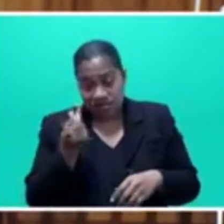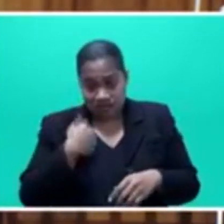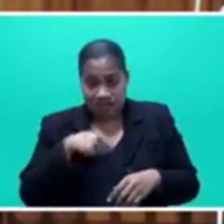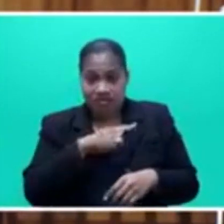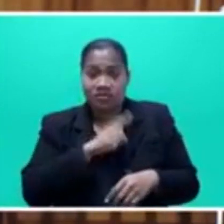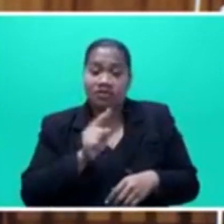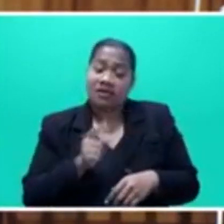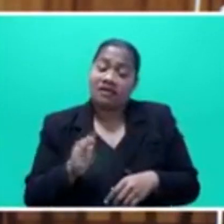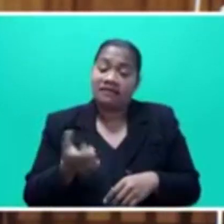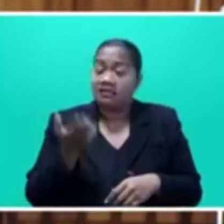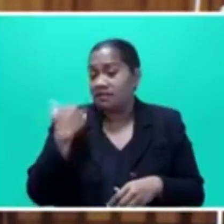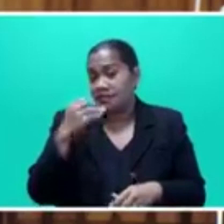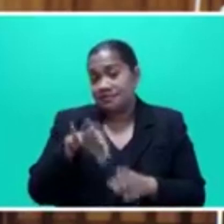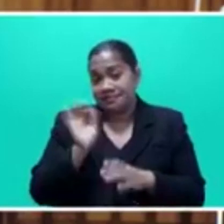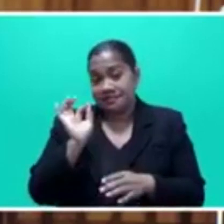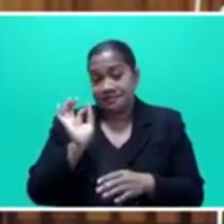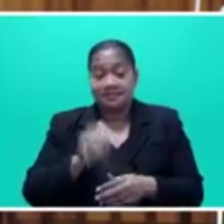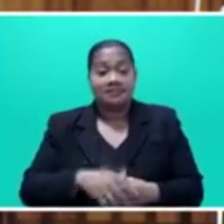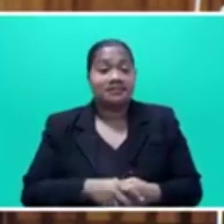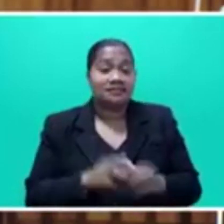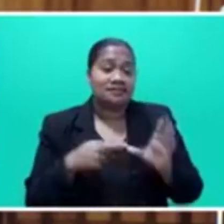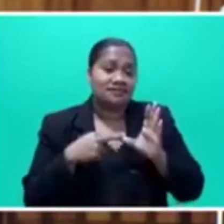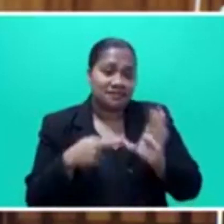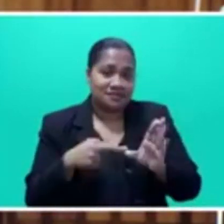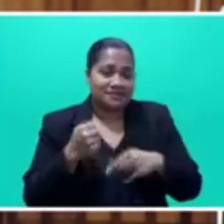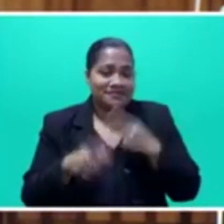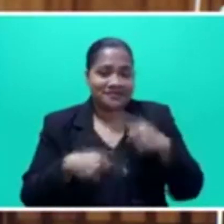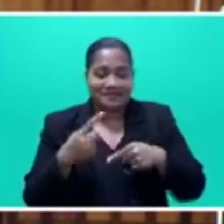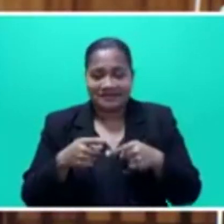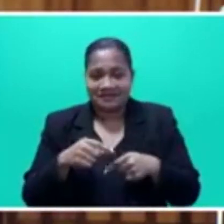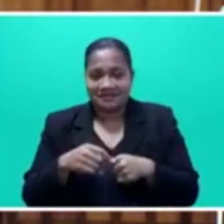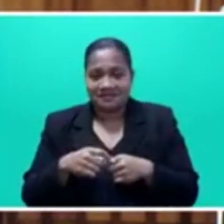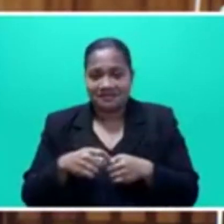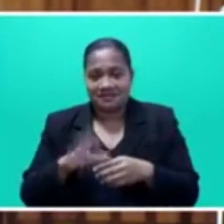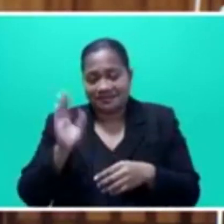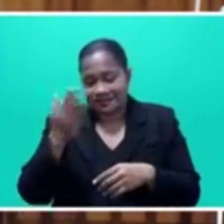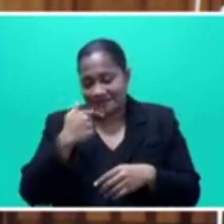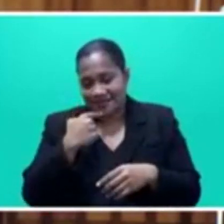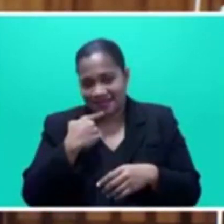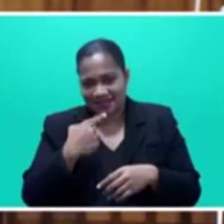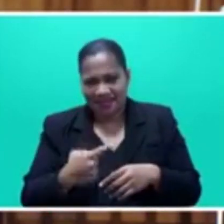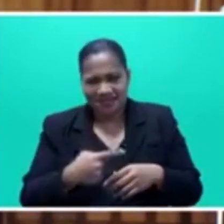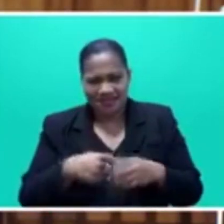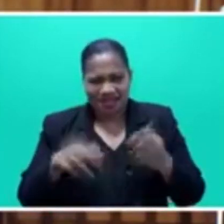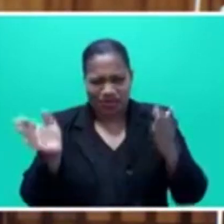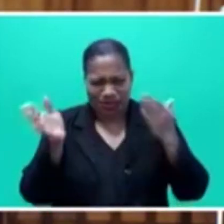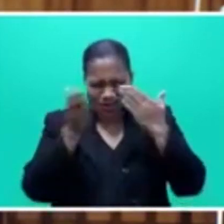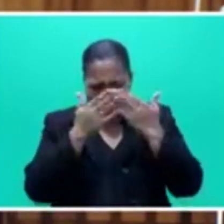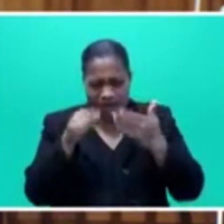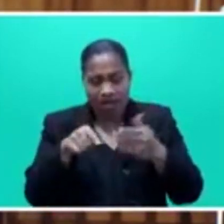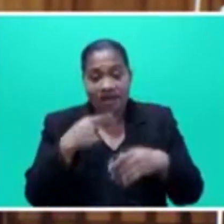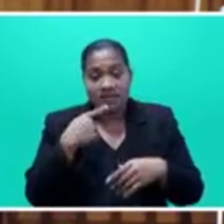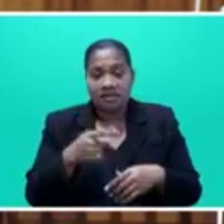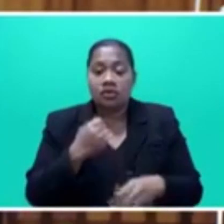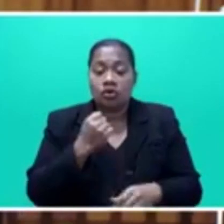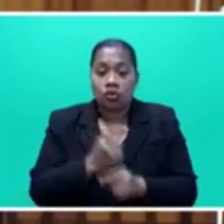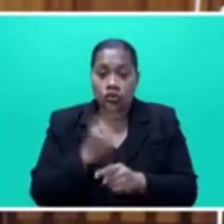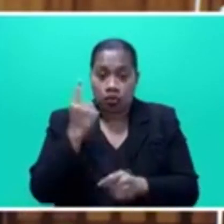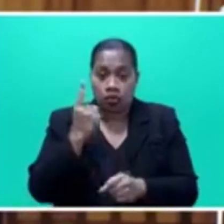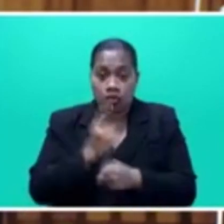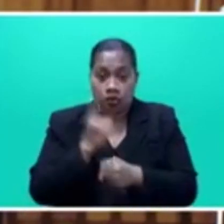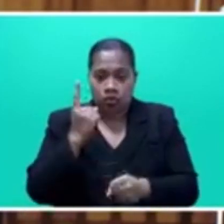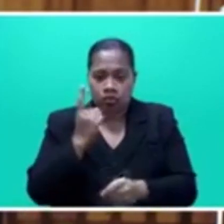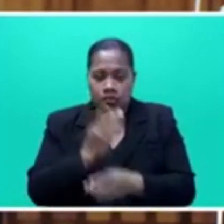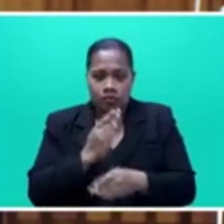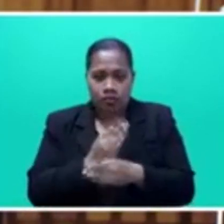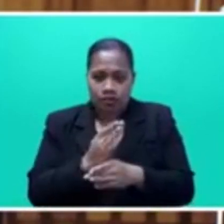last elections were somewhat despondent about the results, saying there was such a narrow margin. And I said to them, God works in mysterious ways.